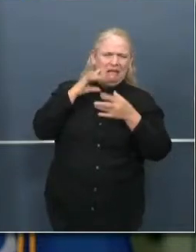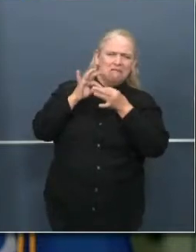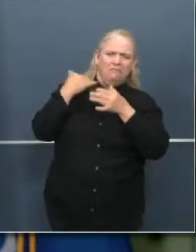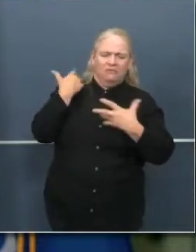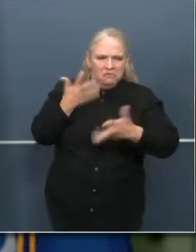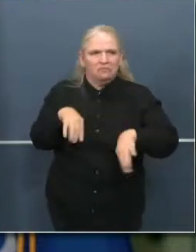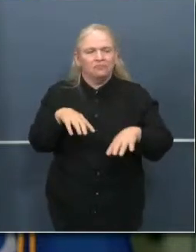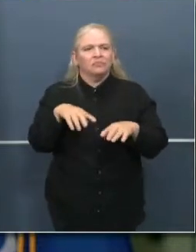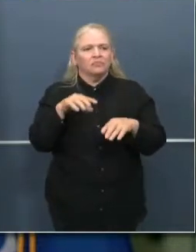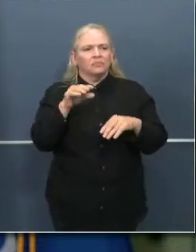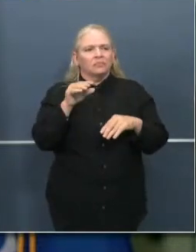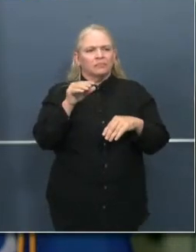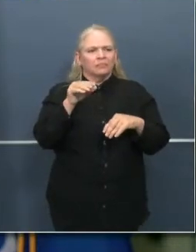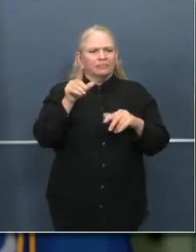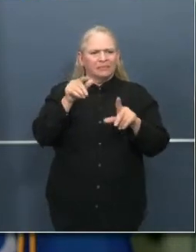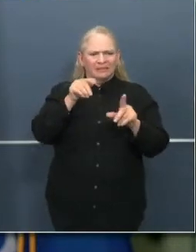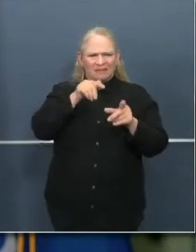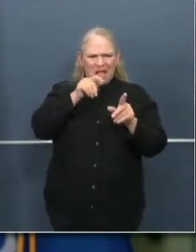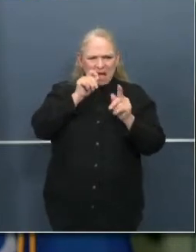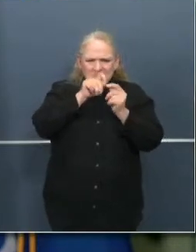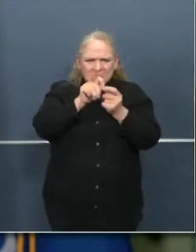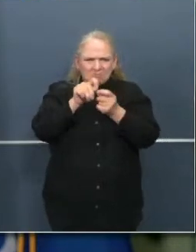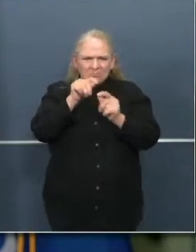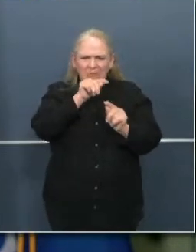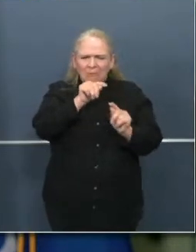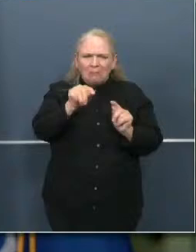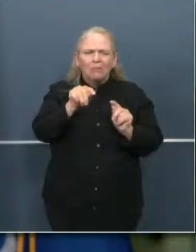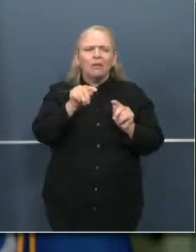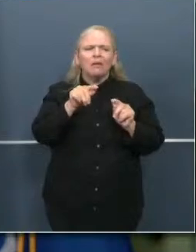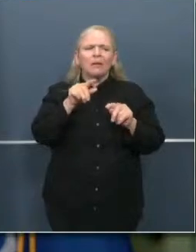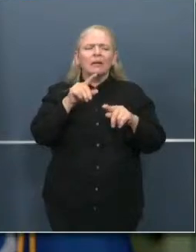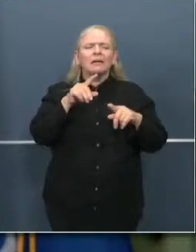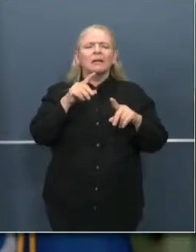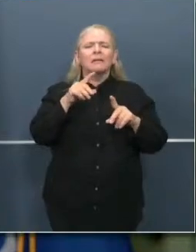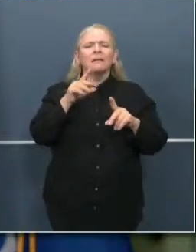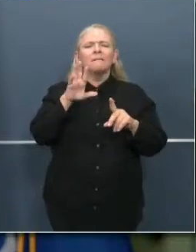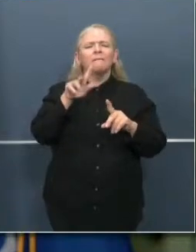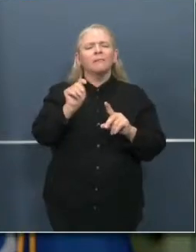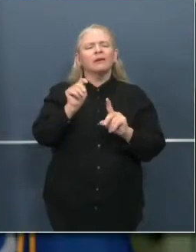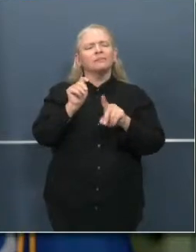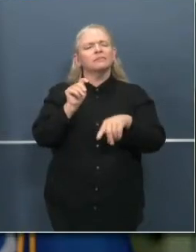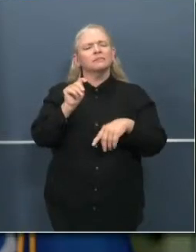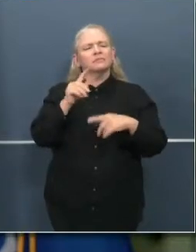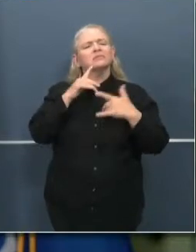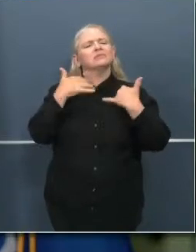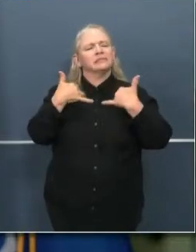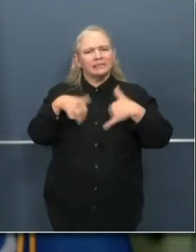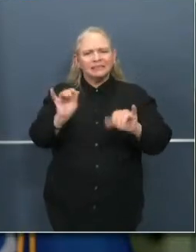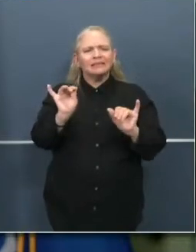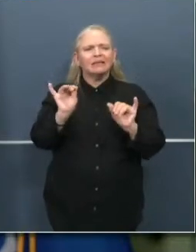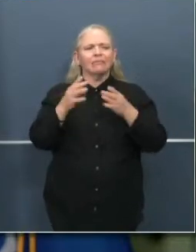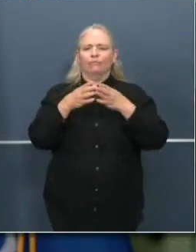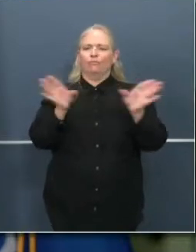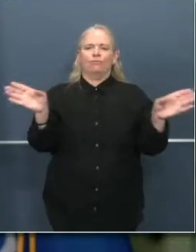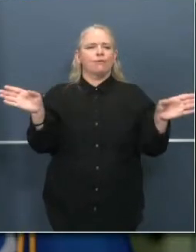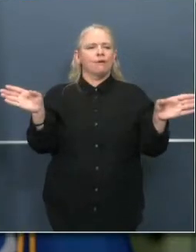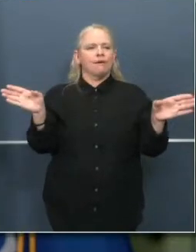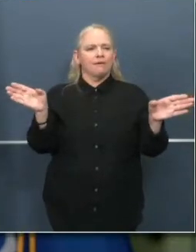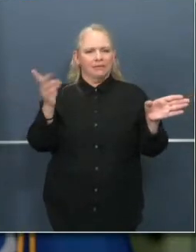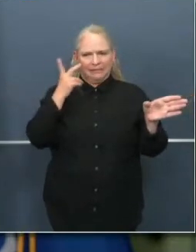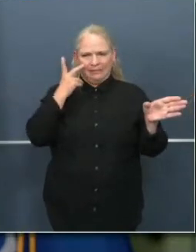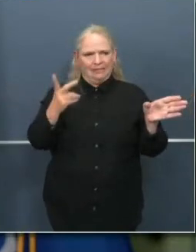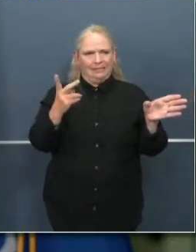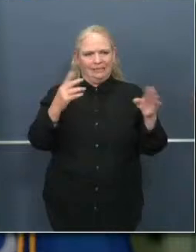a broader trend line, and that is substantively accurate. And that is, as we've seen an increase